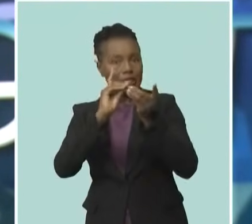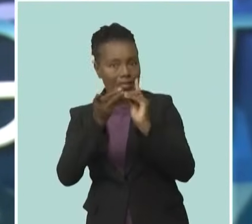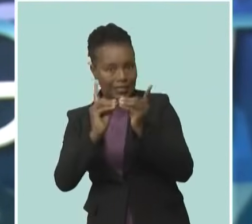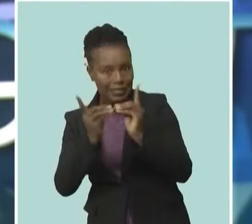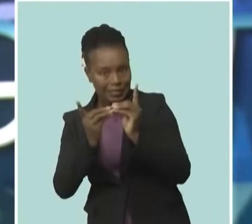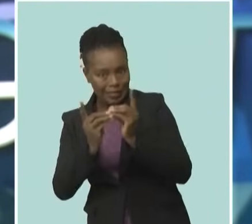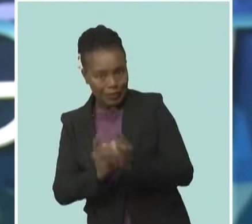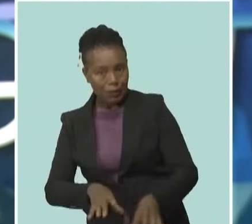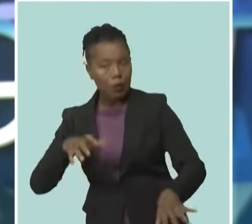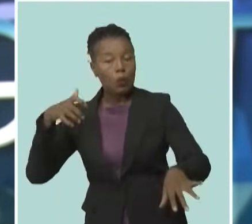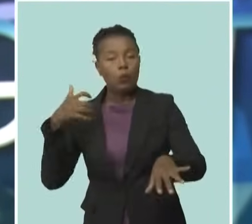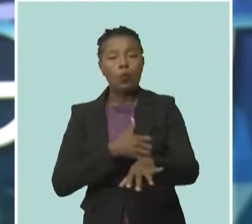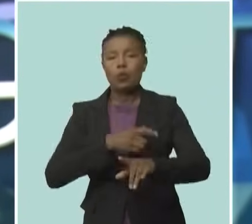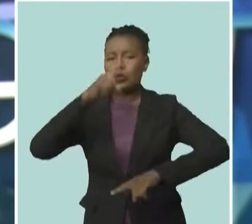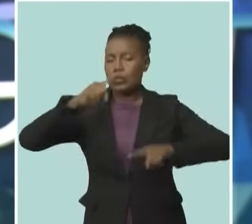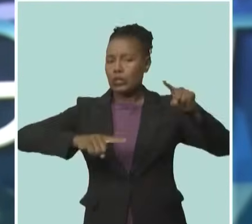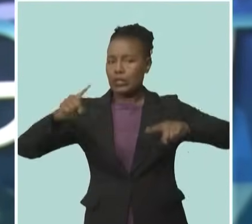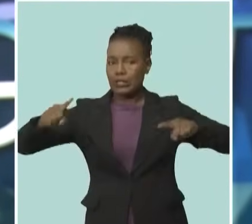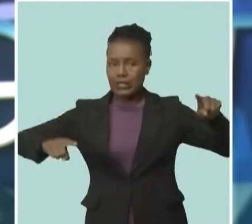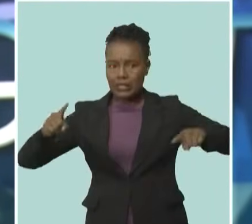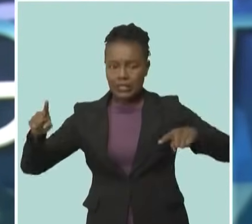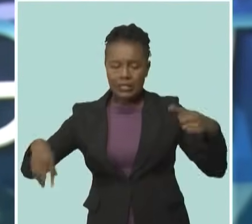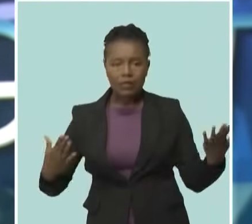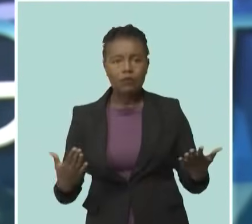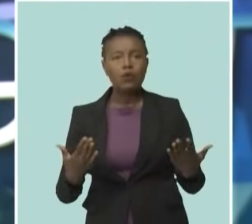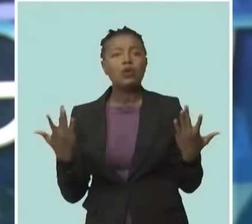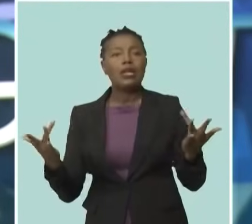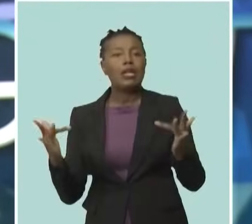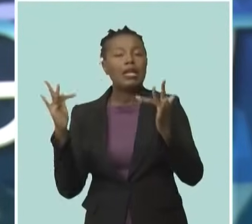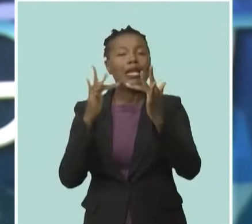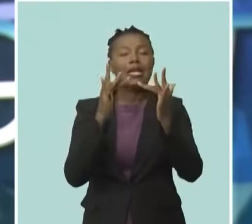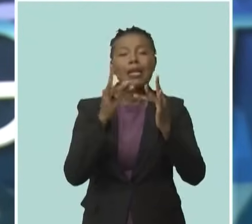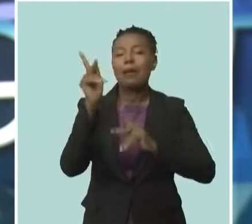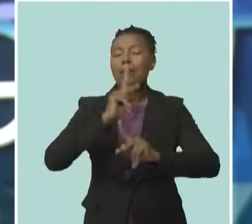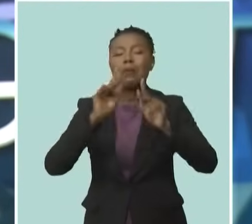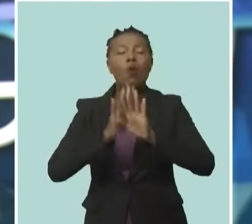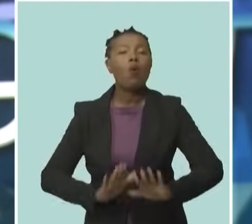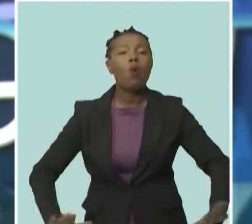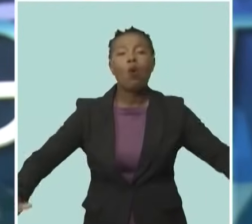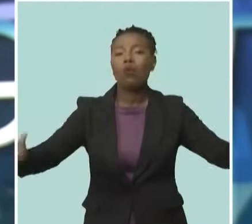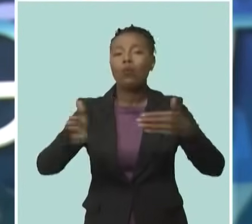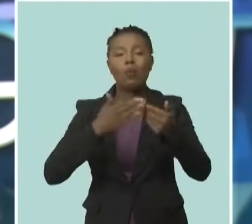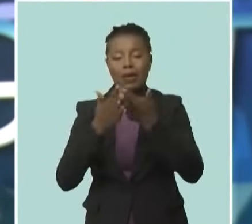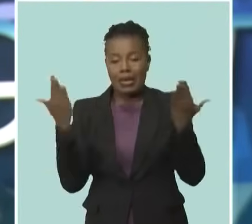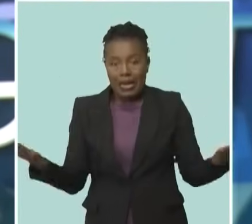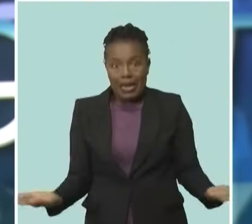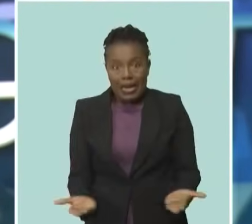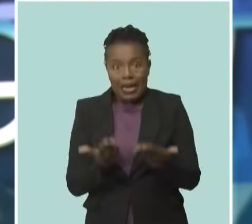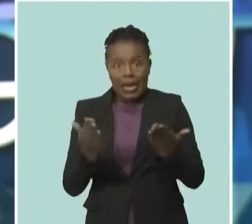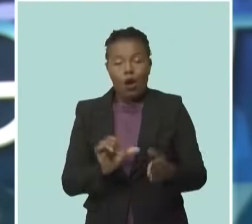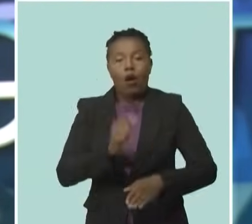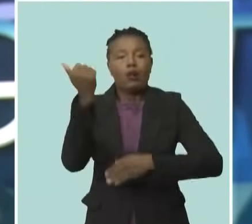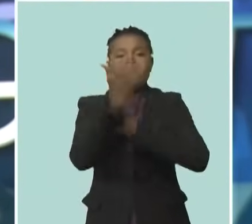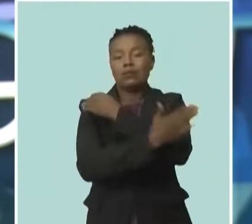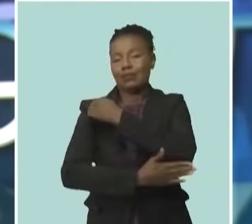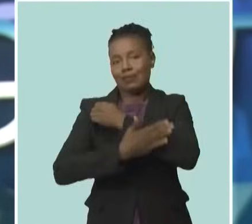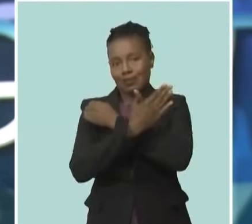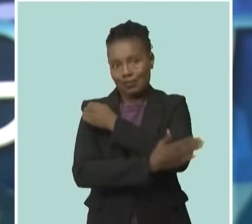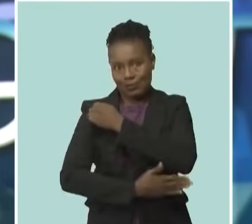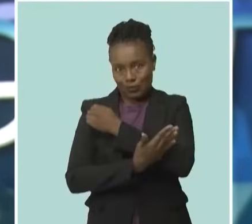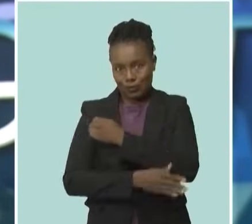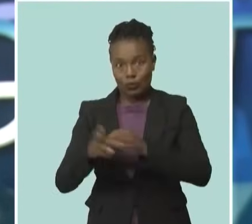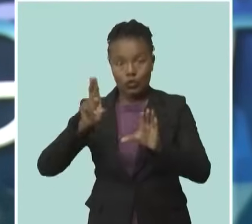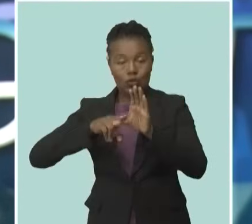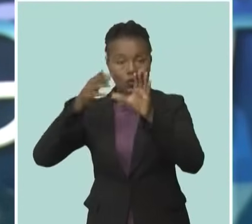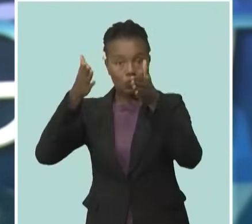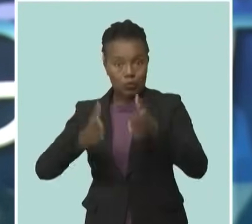empowered, multi-platform voice, reaching Barbadians wherever they are, at home and across the diaspora. That's according to Chairman